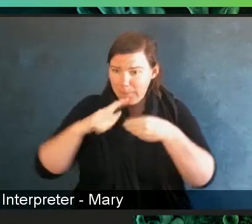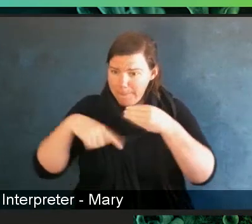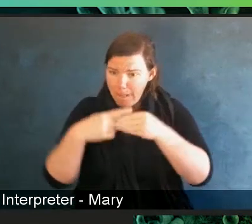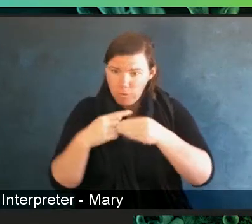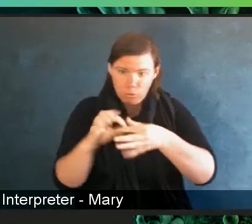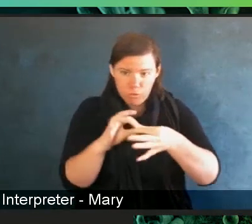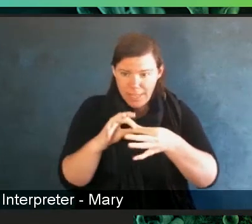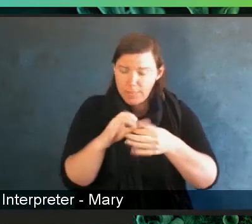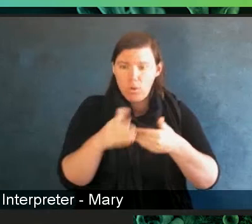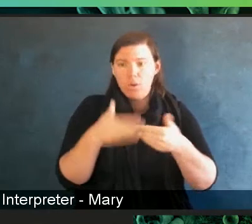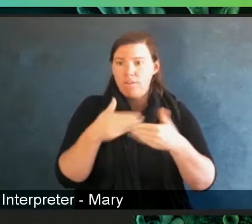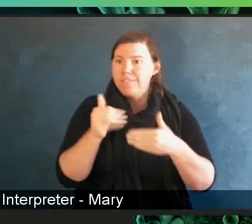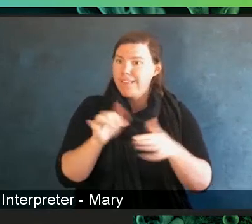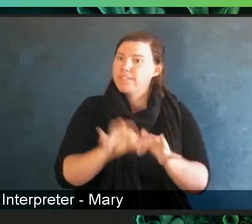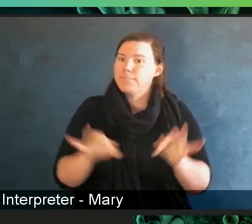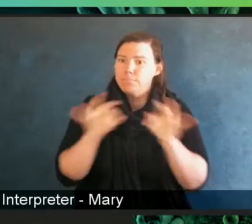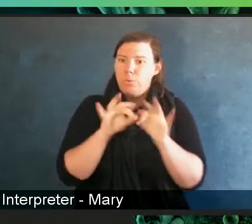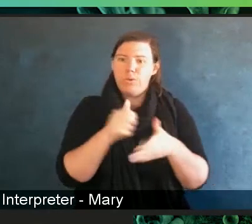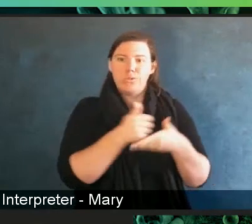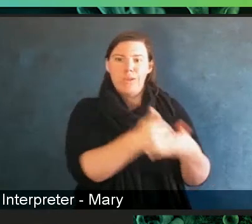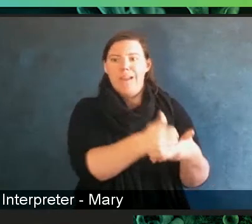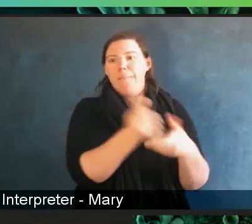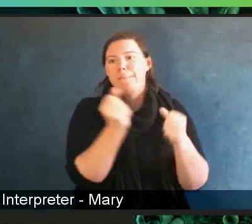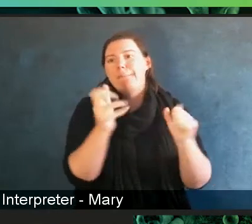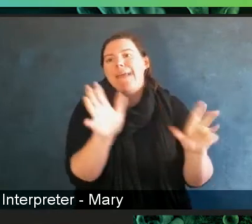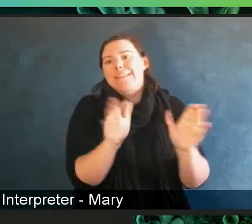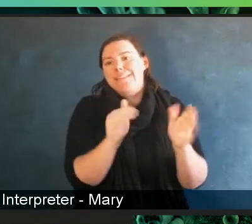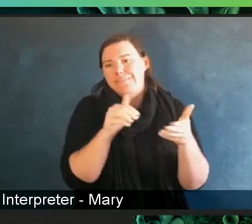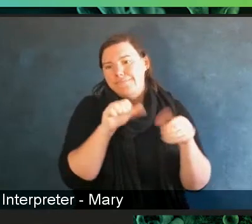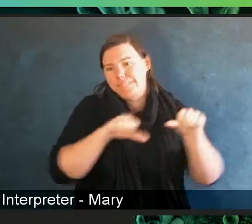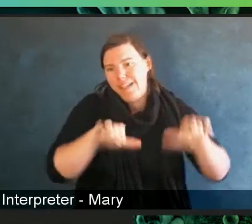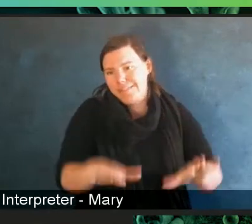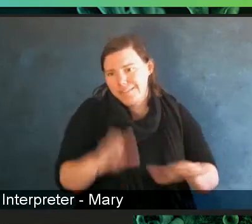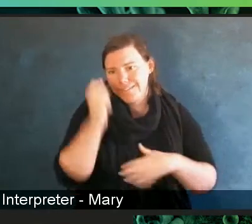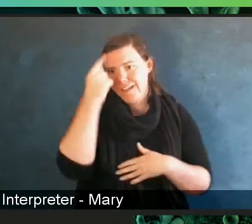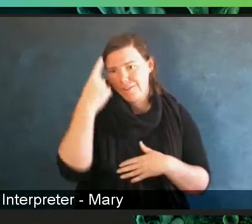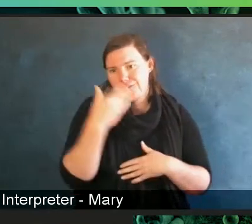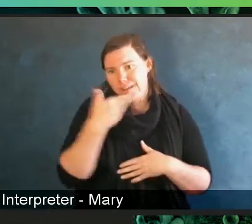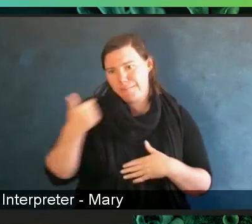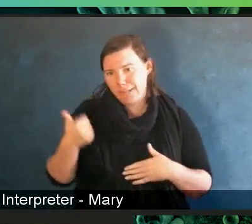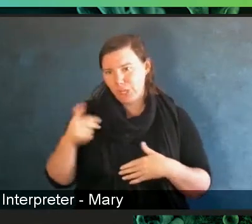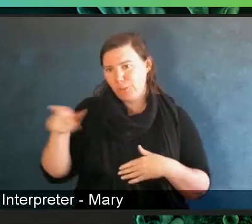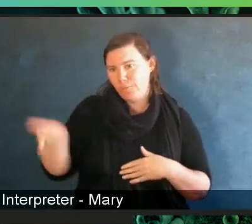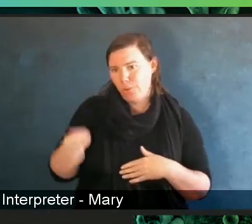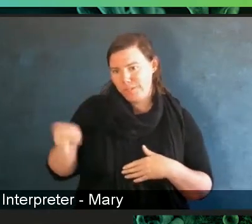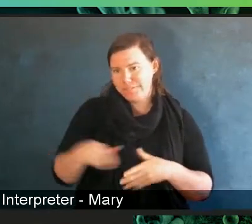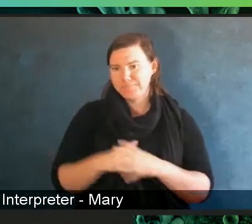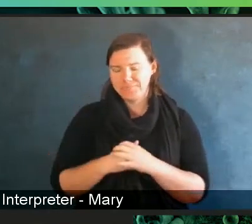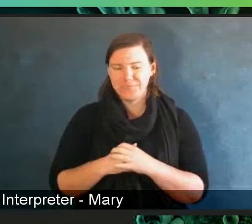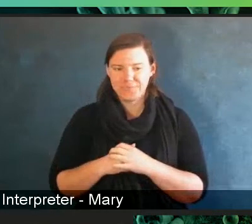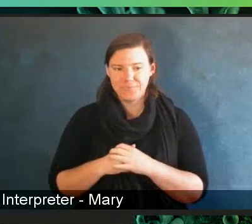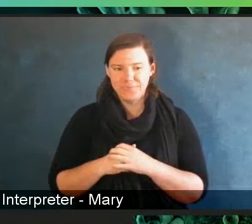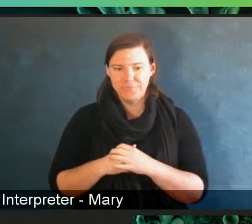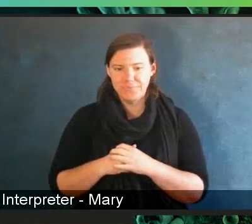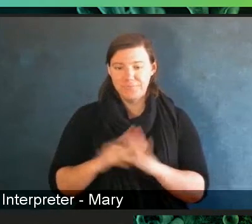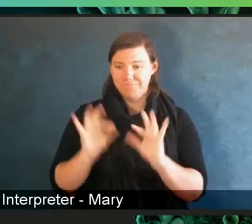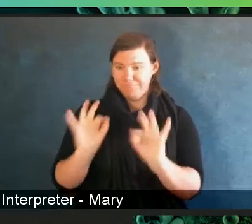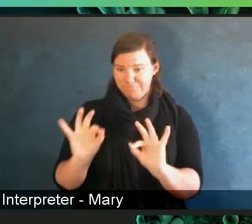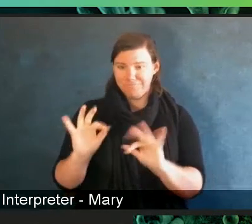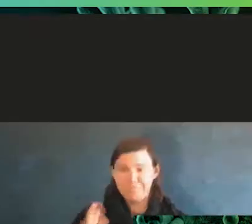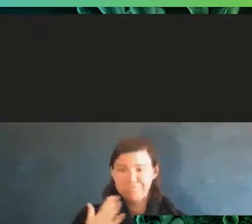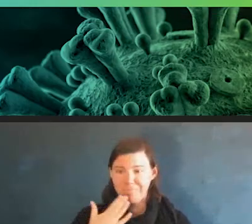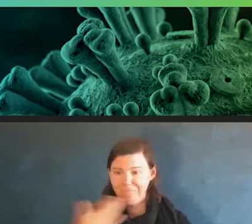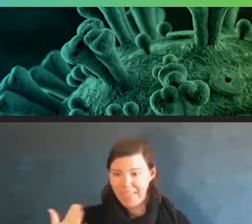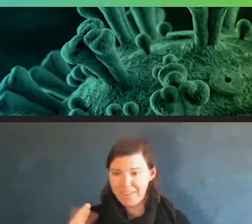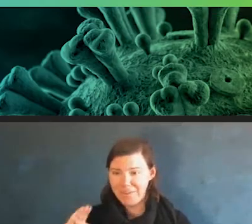really important for being able to understand it better. Great. Melody, thank you so much. We're going to bring you back in a second to answer some questions. I'd like to